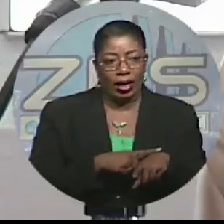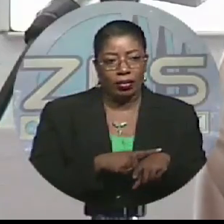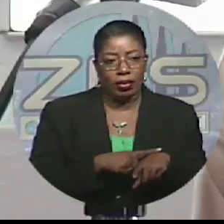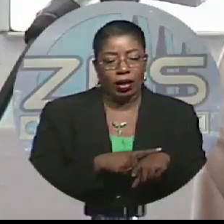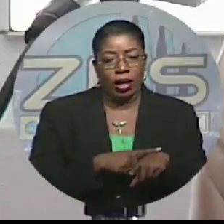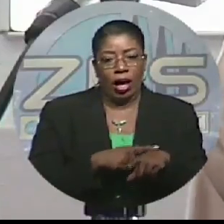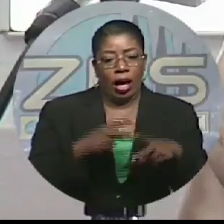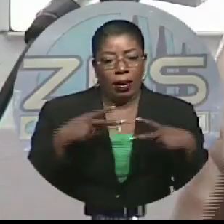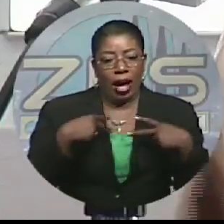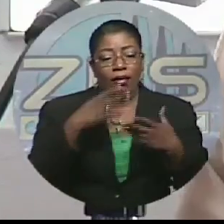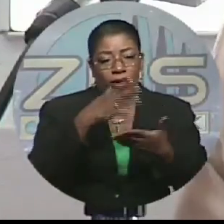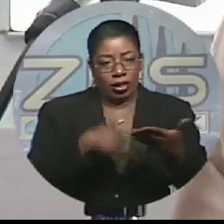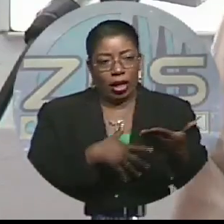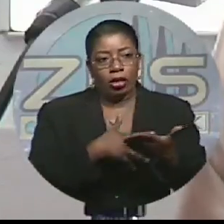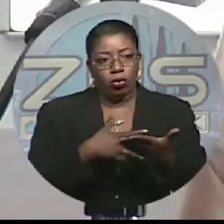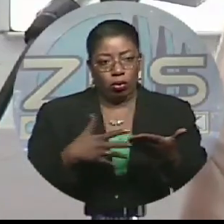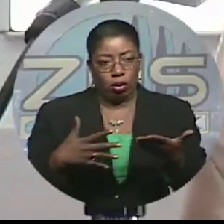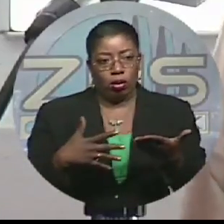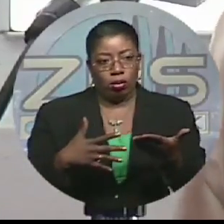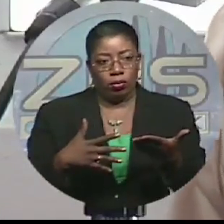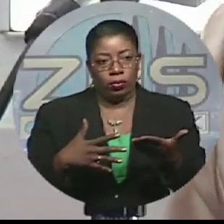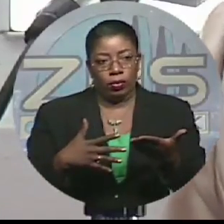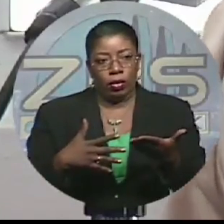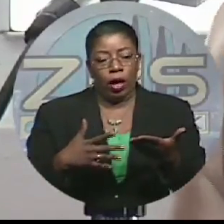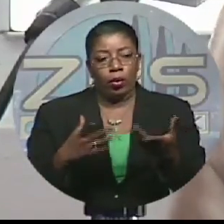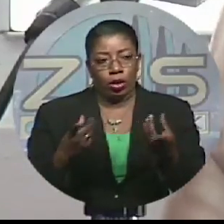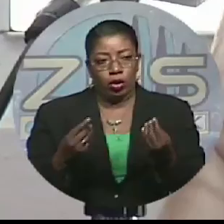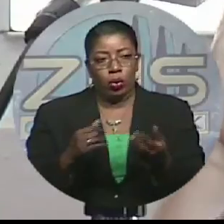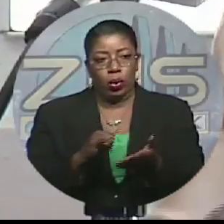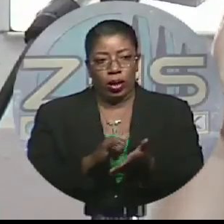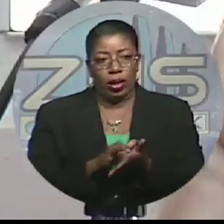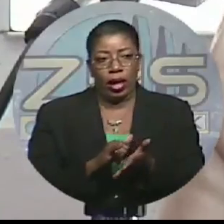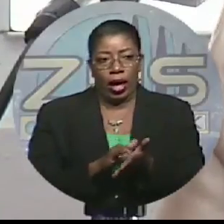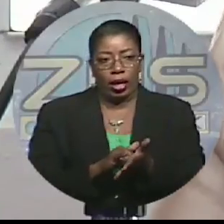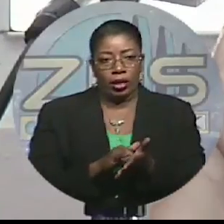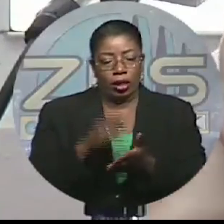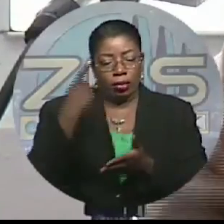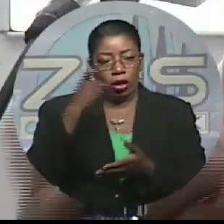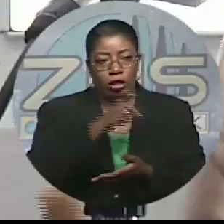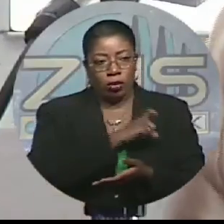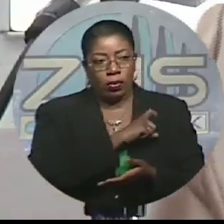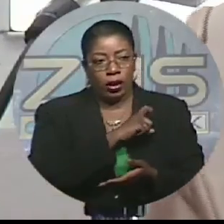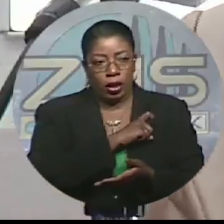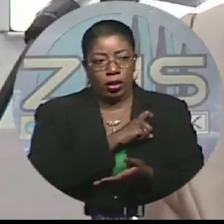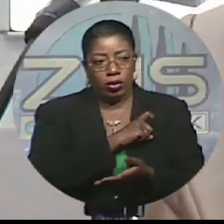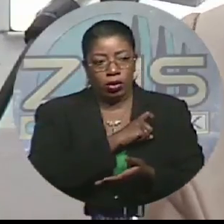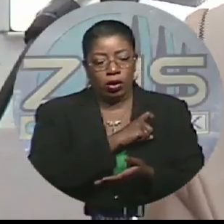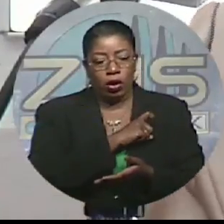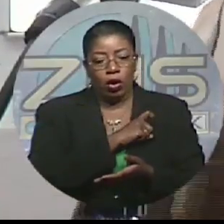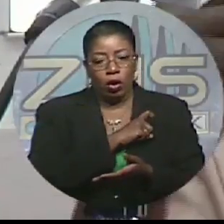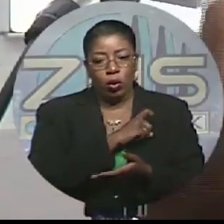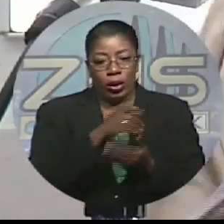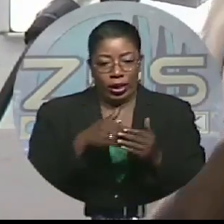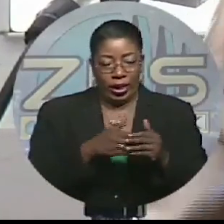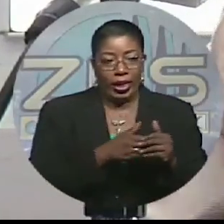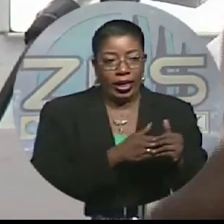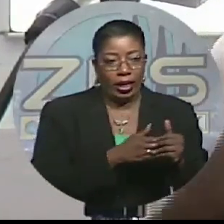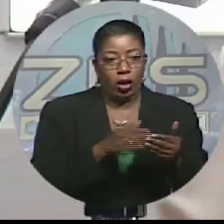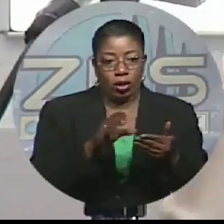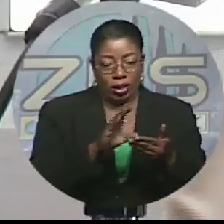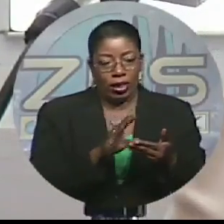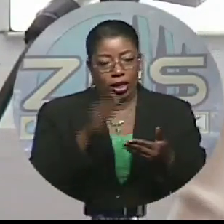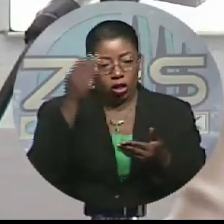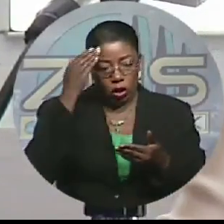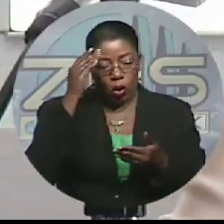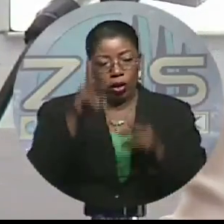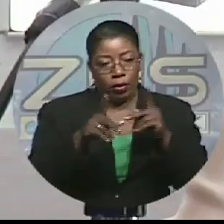schedule, we'd be more than delighted to do that, because the police officers who heads those centers, they know the people